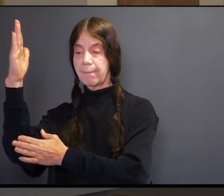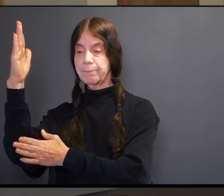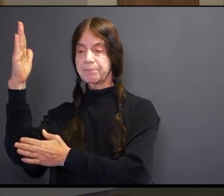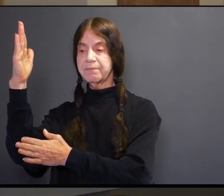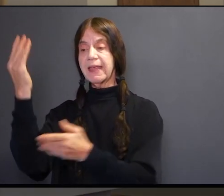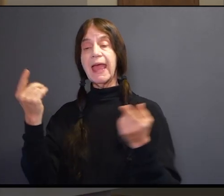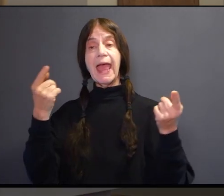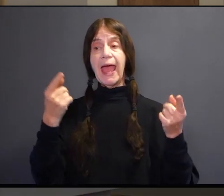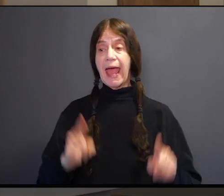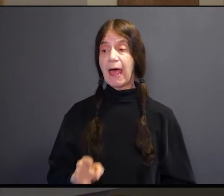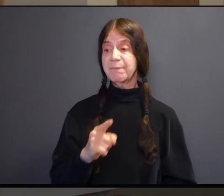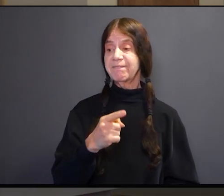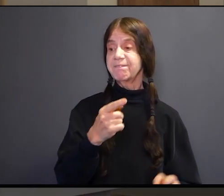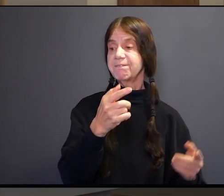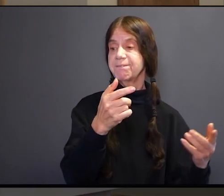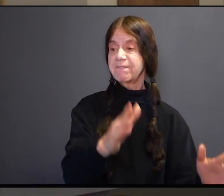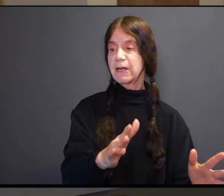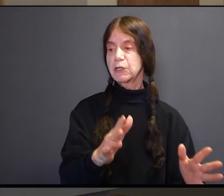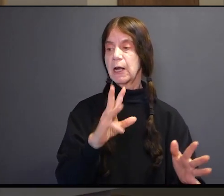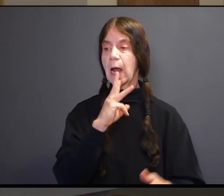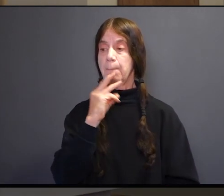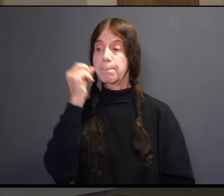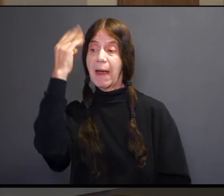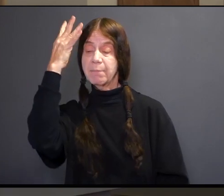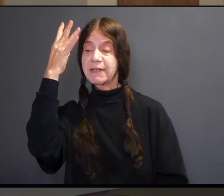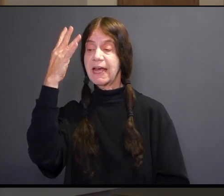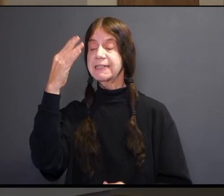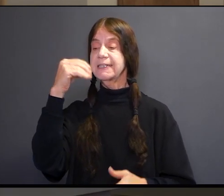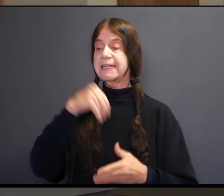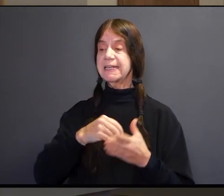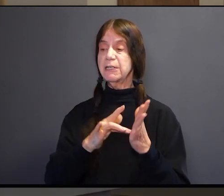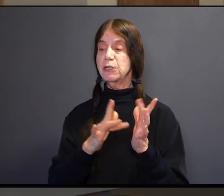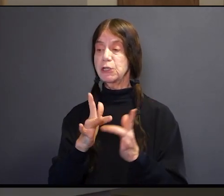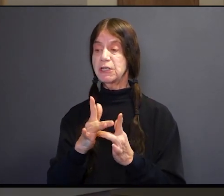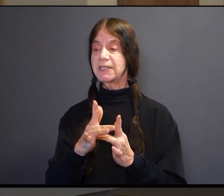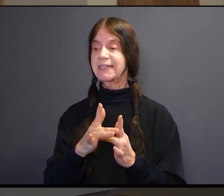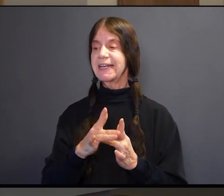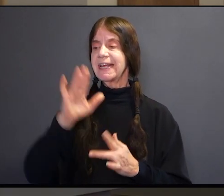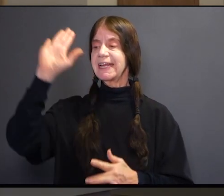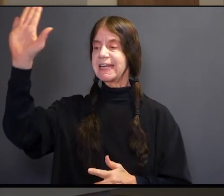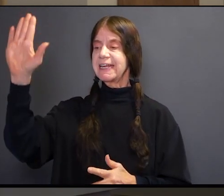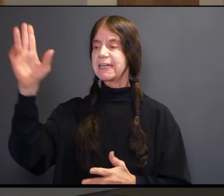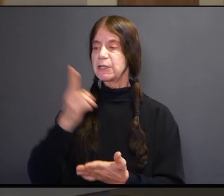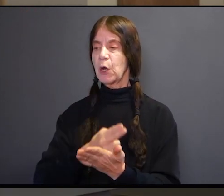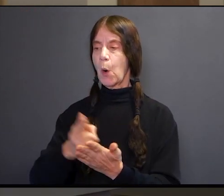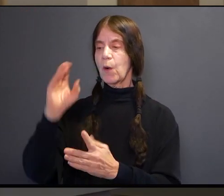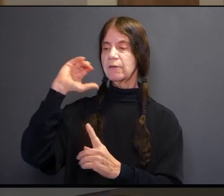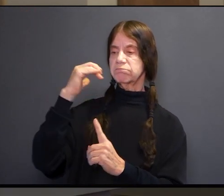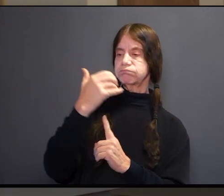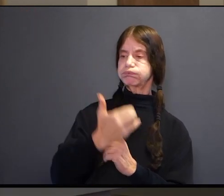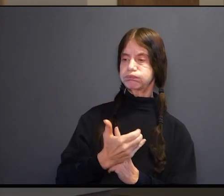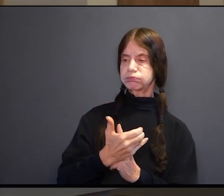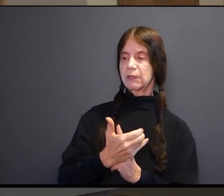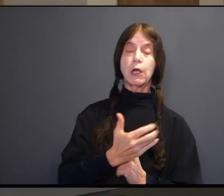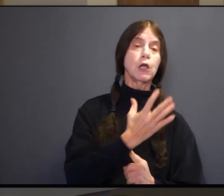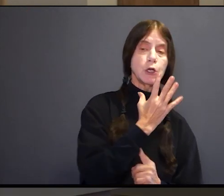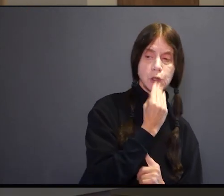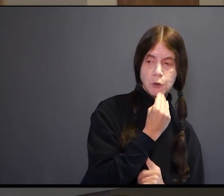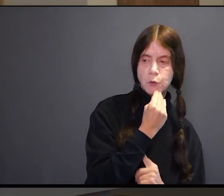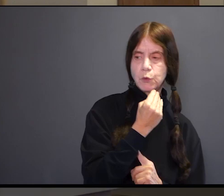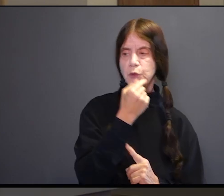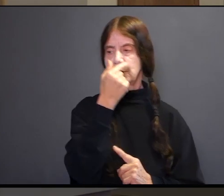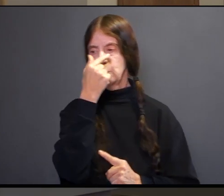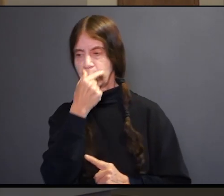you are all sons of God through faith. For as many of you as were baptized into Christ have put